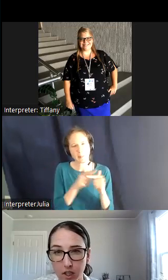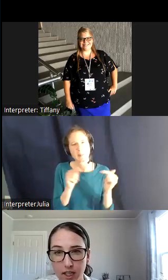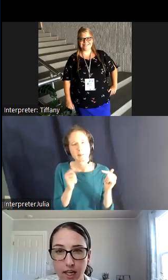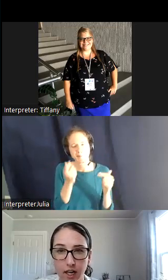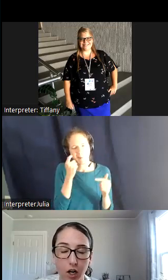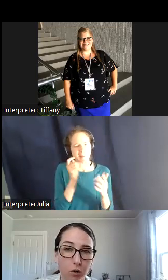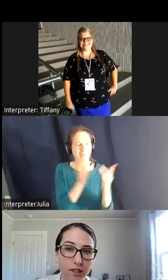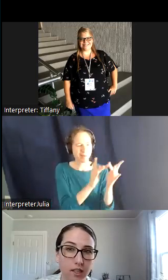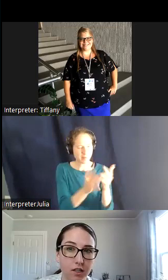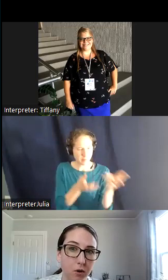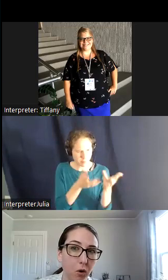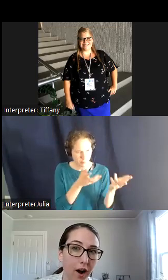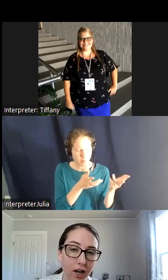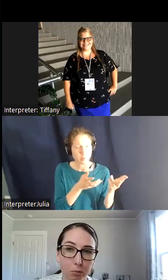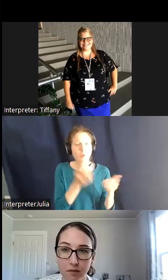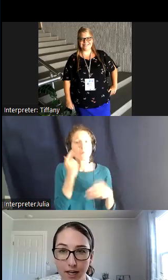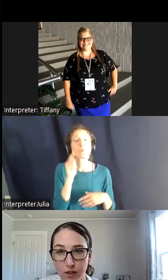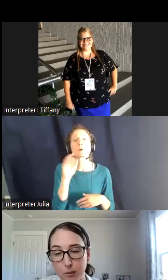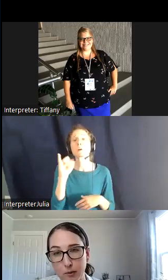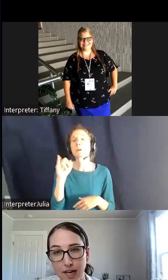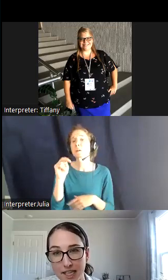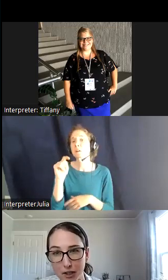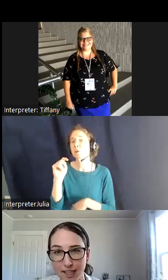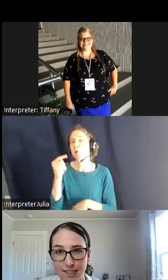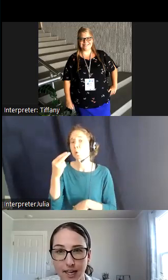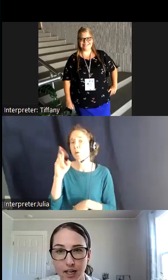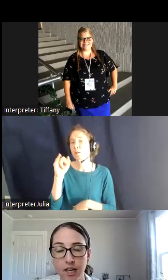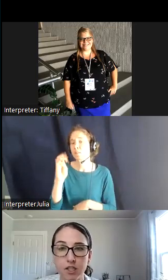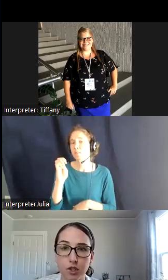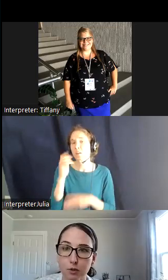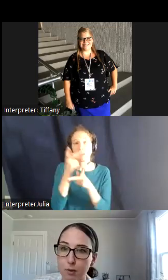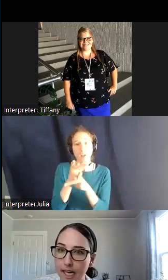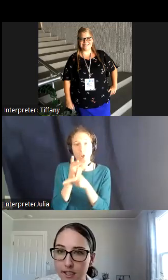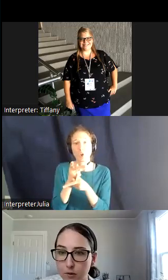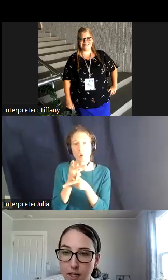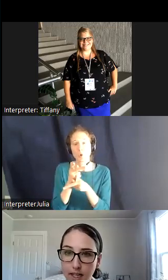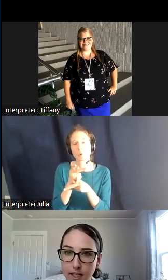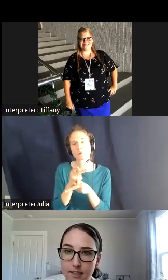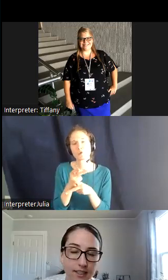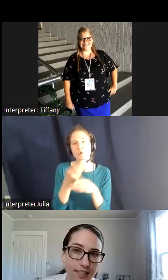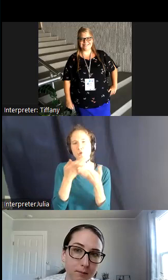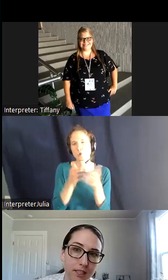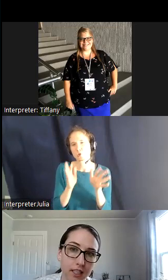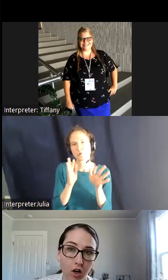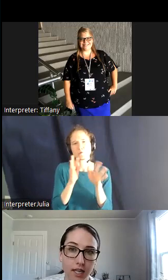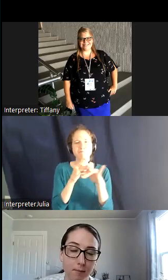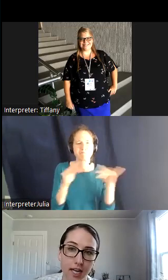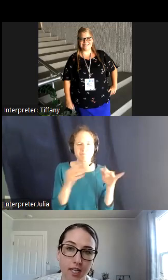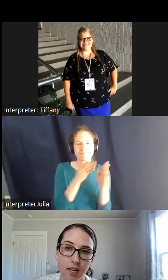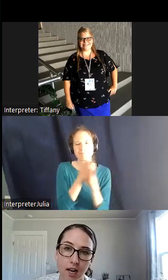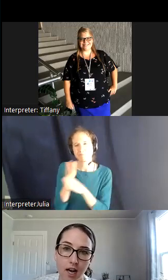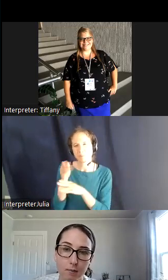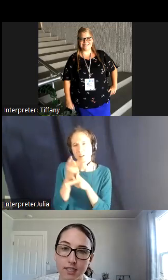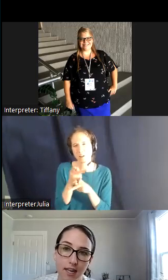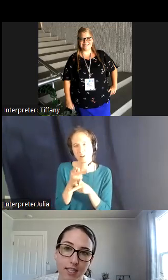specifically around integrated care, our goal is not to require a provider who's providing integrated care to duplicate screenings and assessments that have already